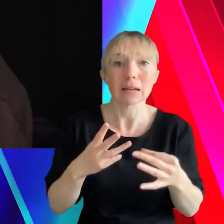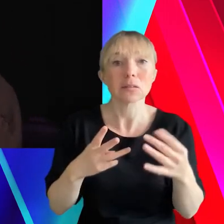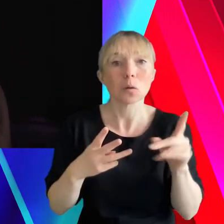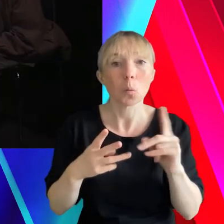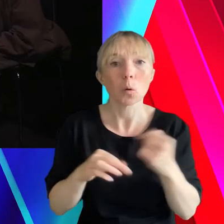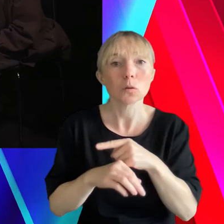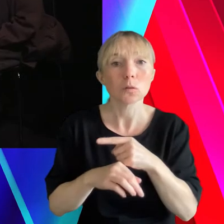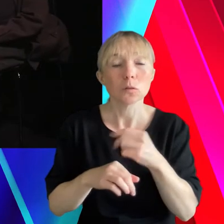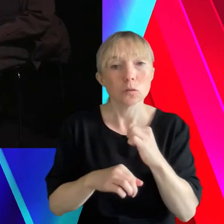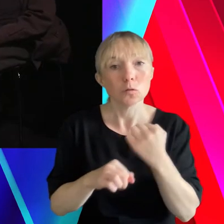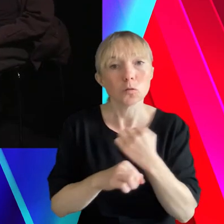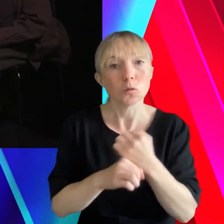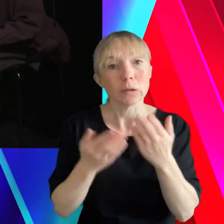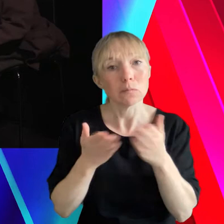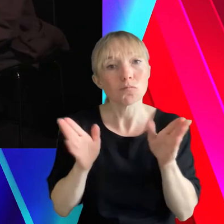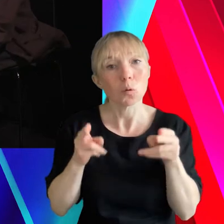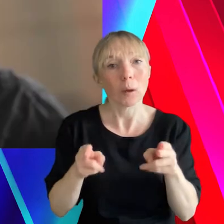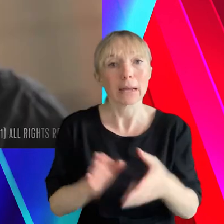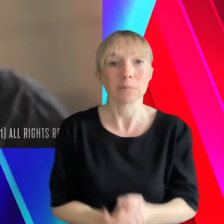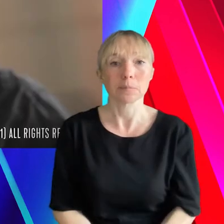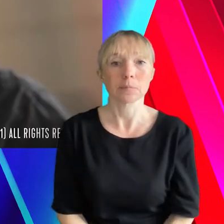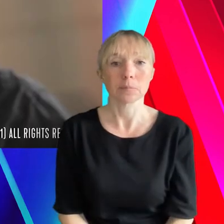more broadly. So can we see the first clip, please?